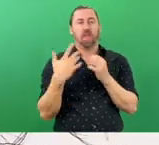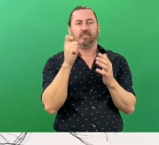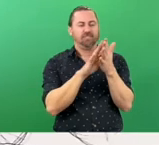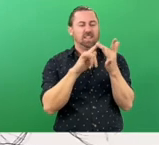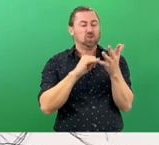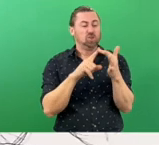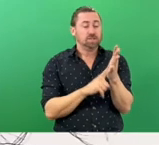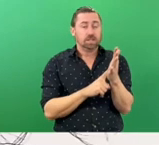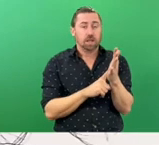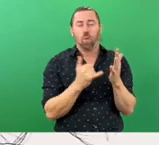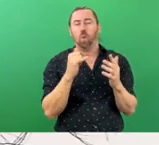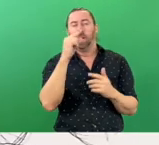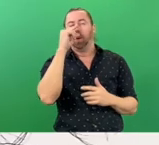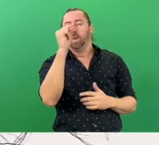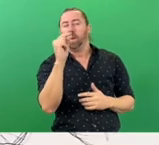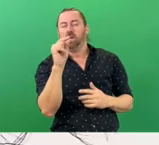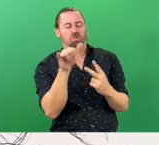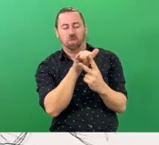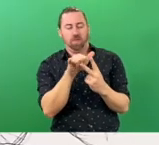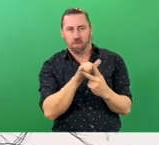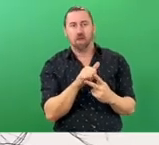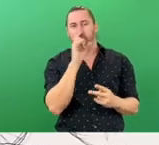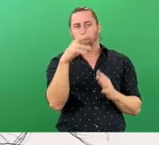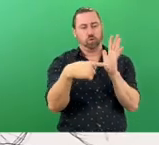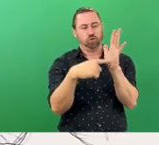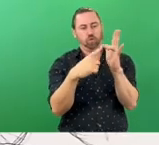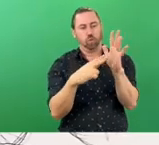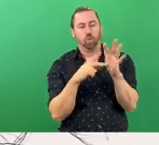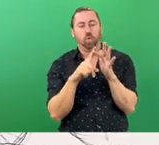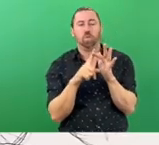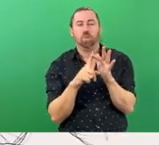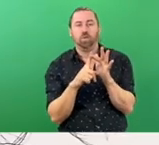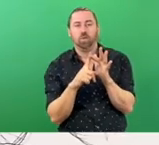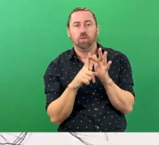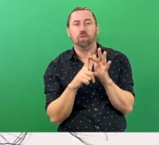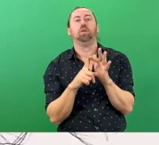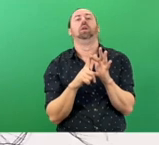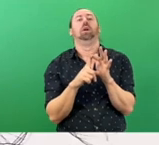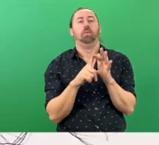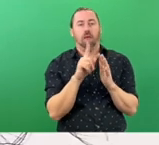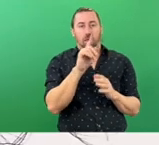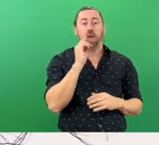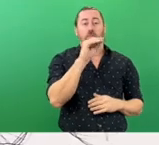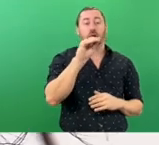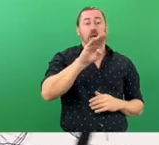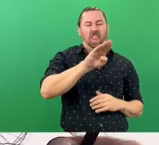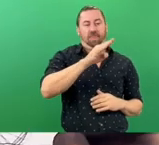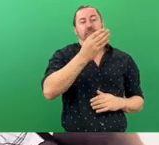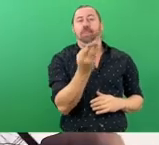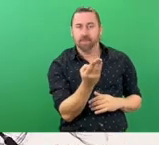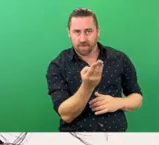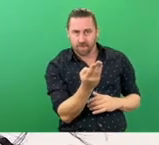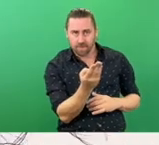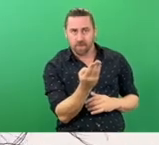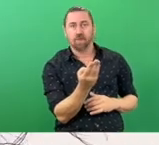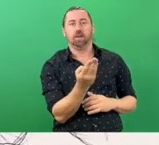your chisel point or if you have your perfect point, is you can add a little bit of tone. So by getting then over onto the flat edge,